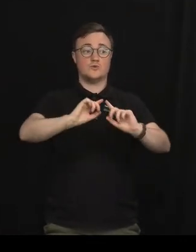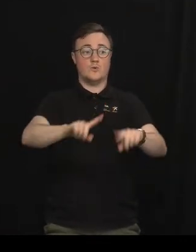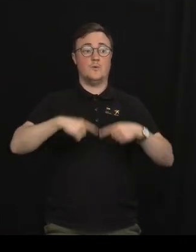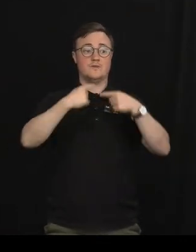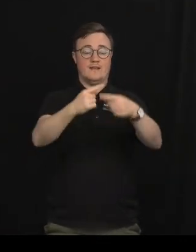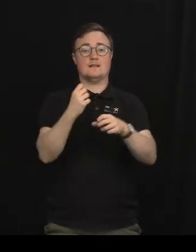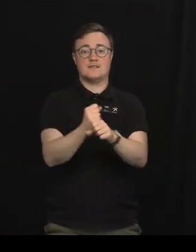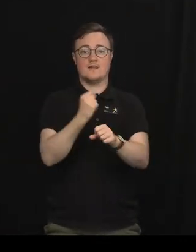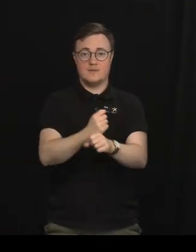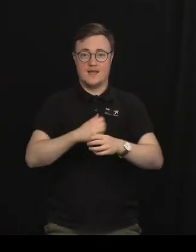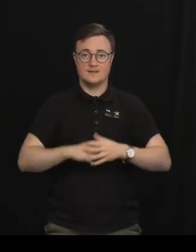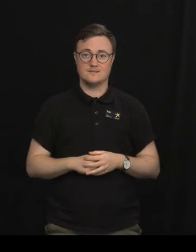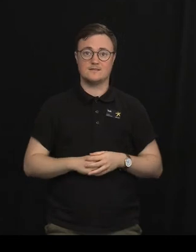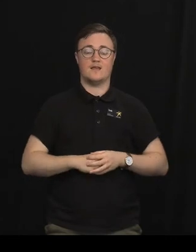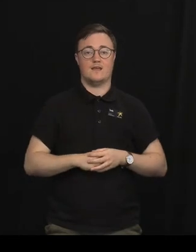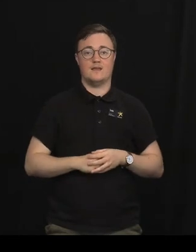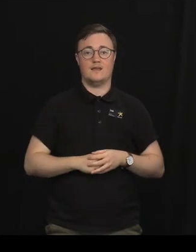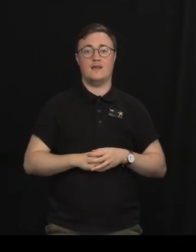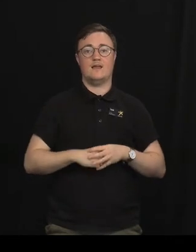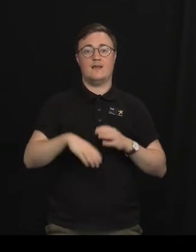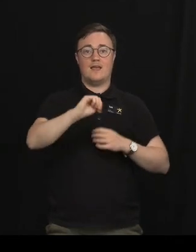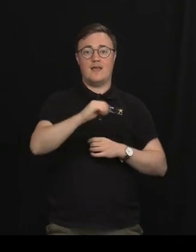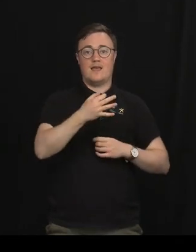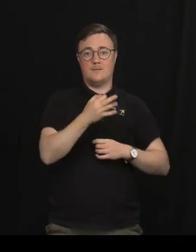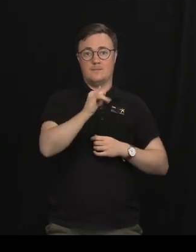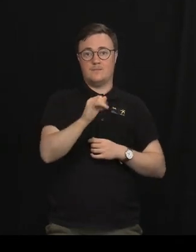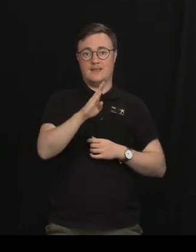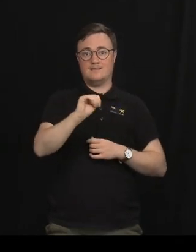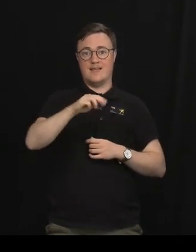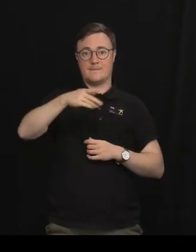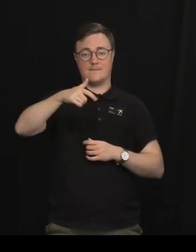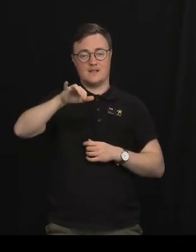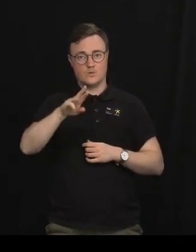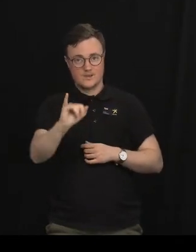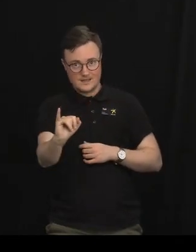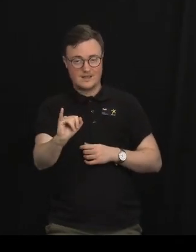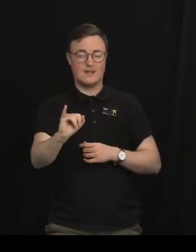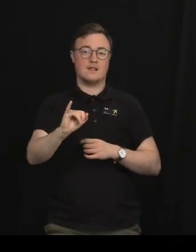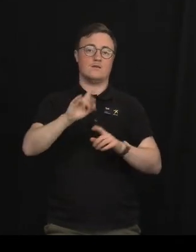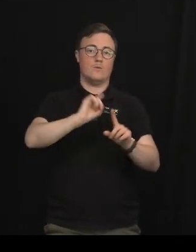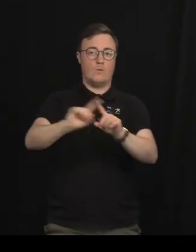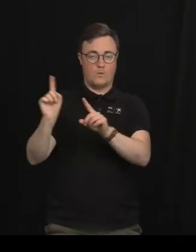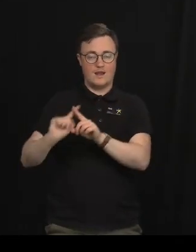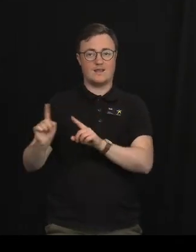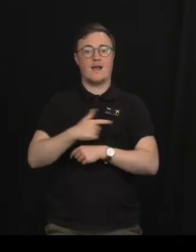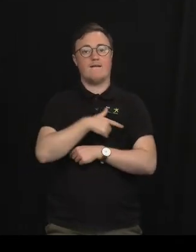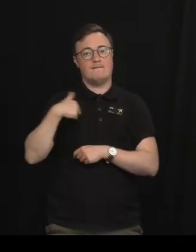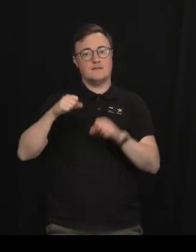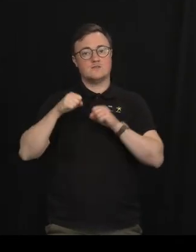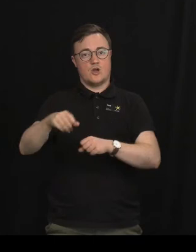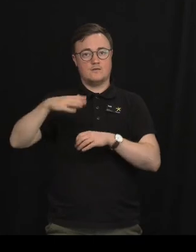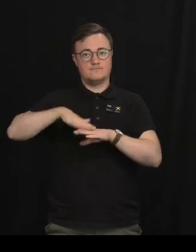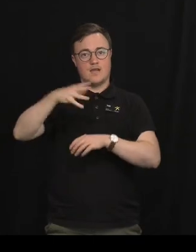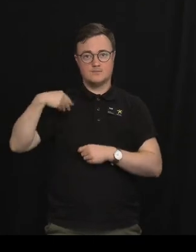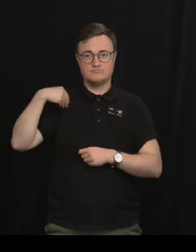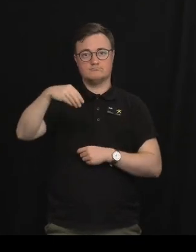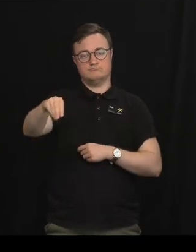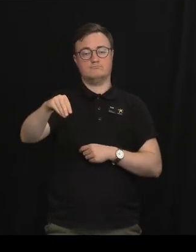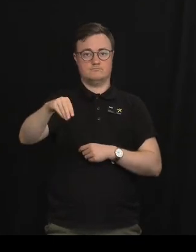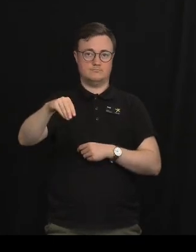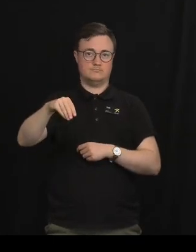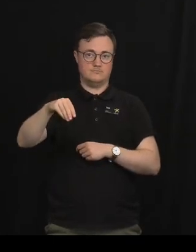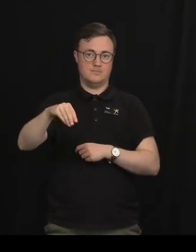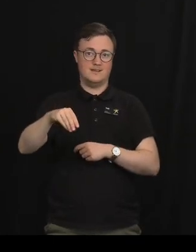epidemiology, vaccinology, and public health sectors should be more investment in development research, focusing on low-income